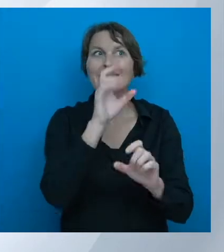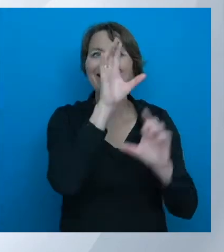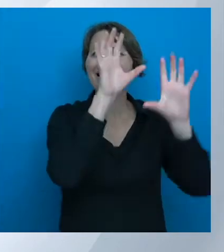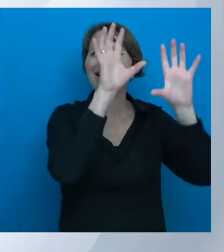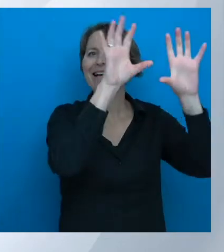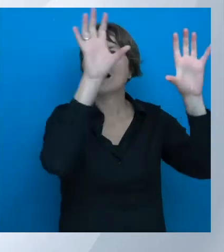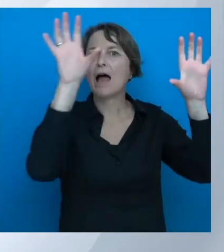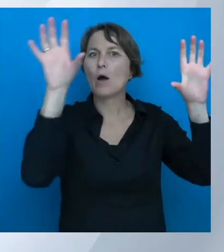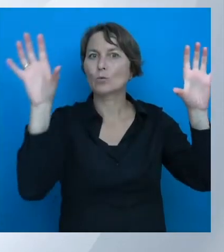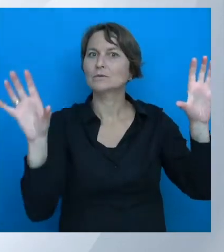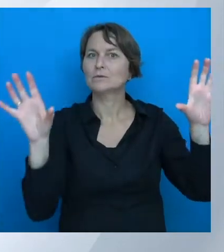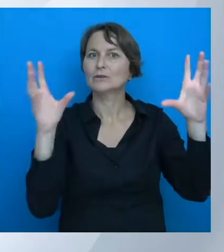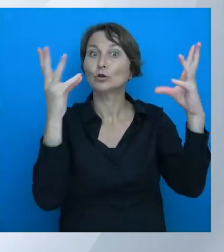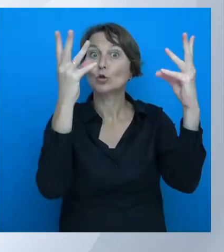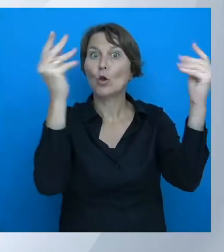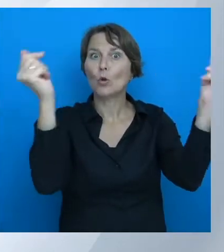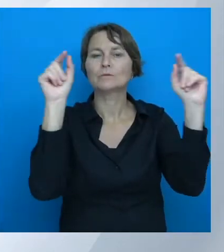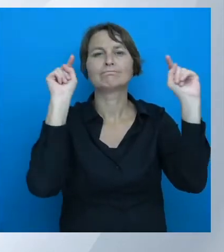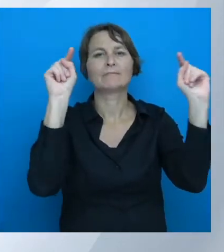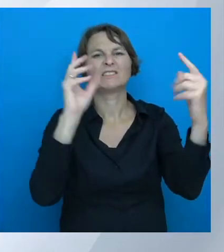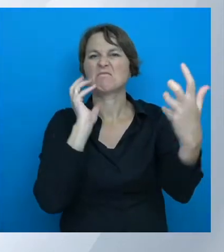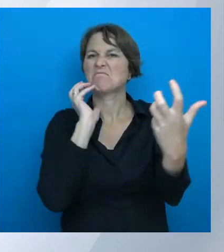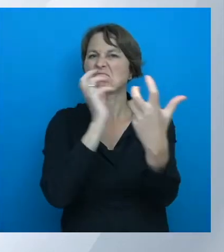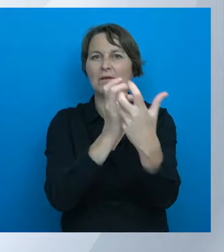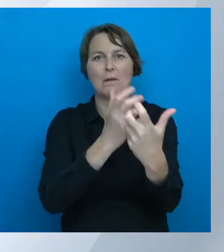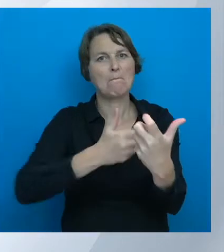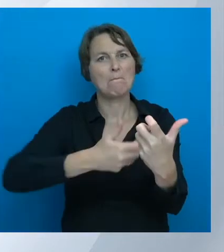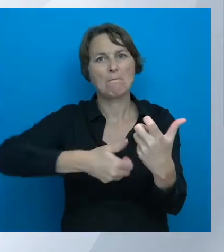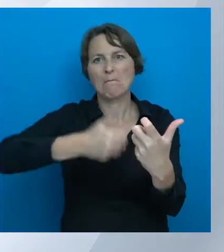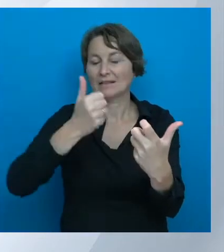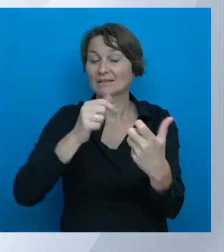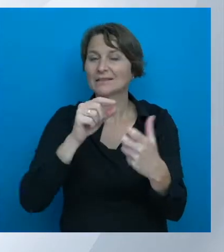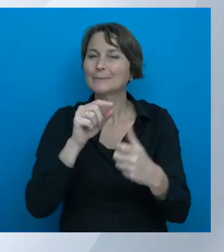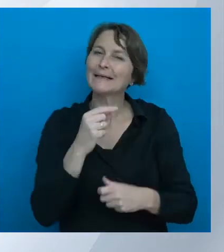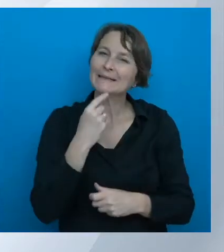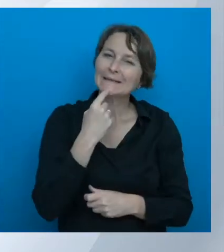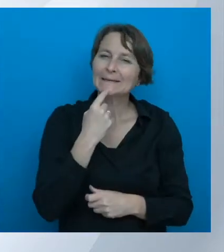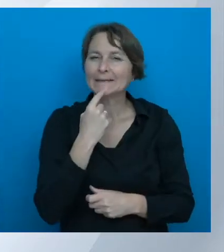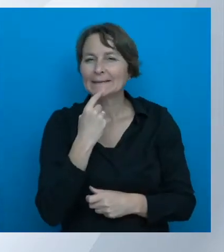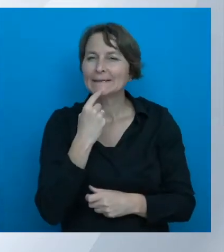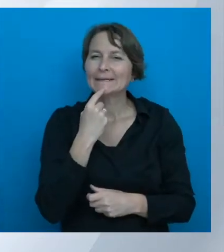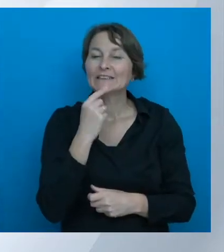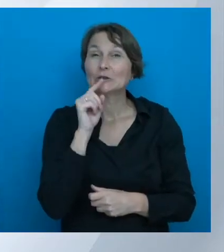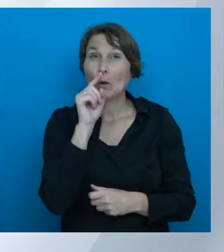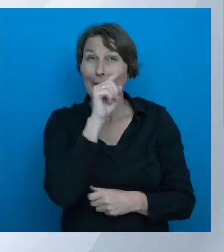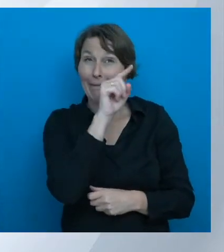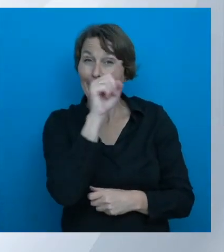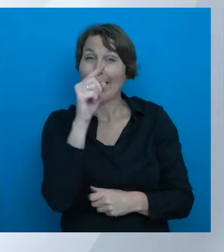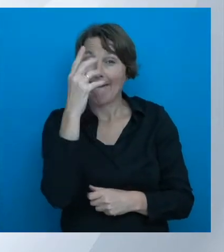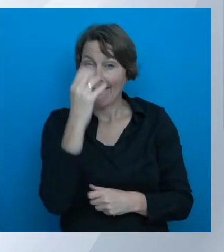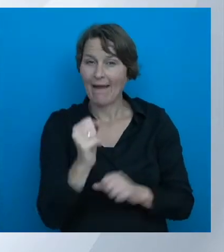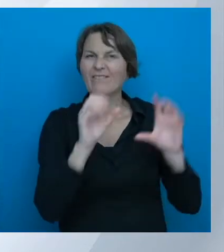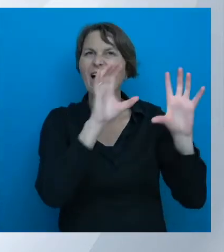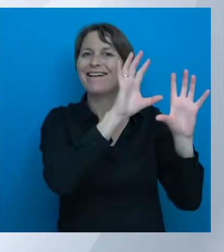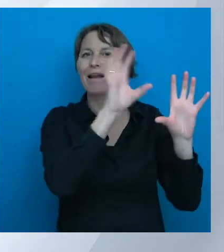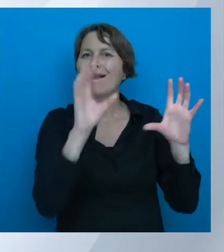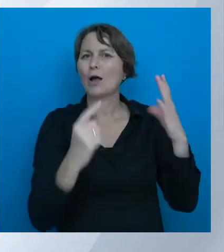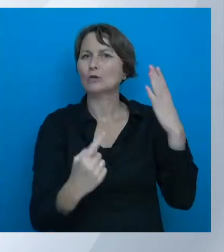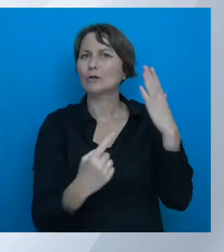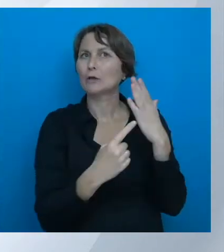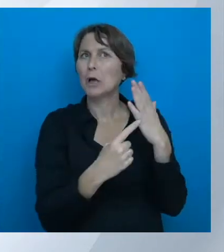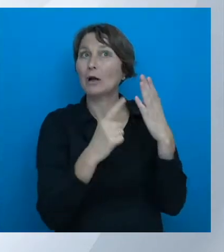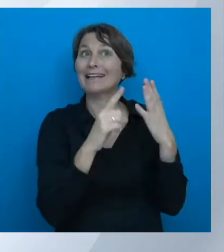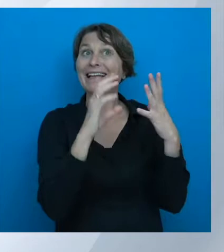more. And yet, actually being able to use these technologies, it's something that